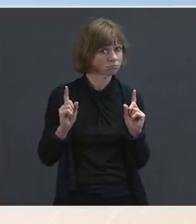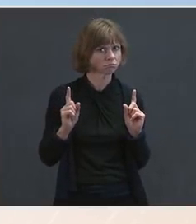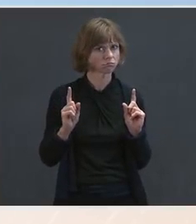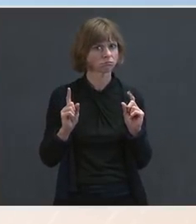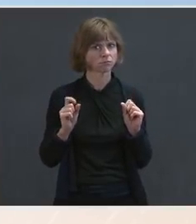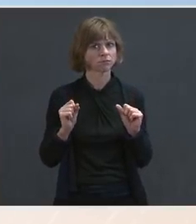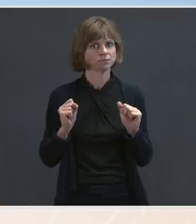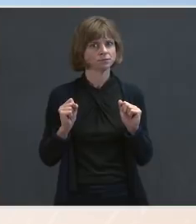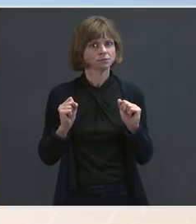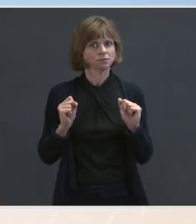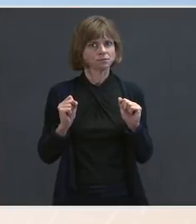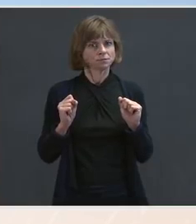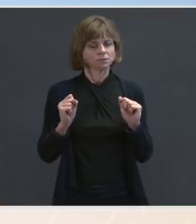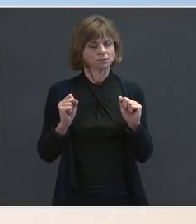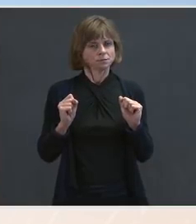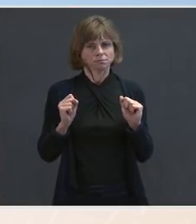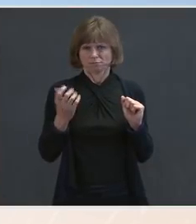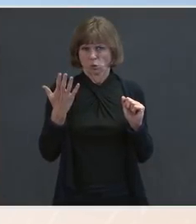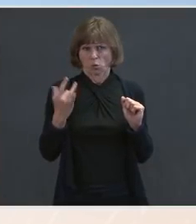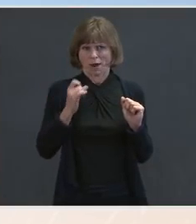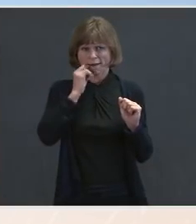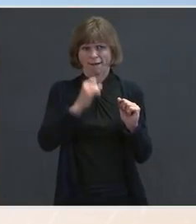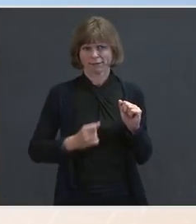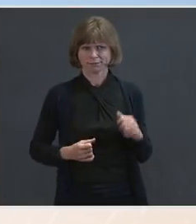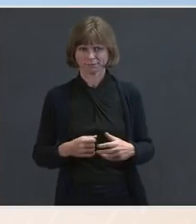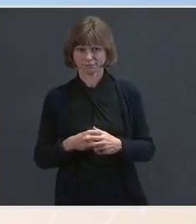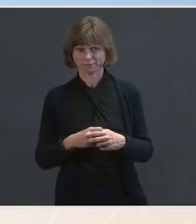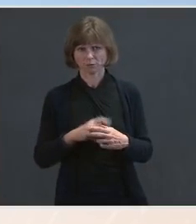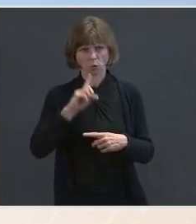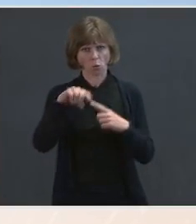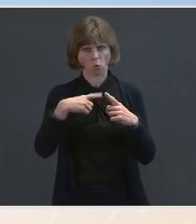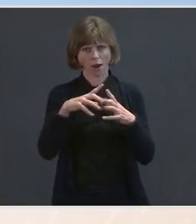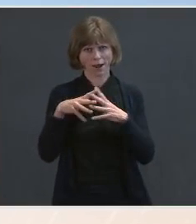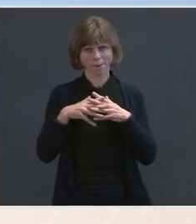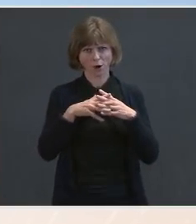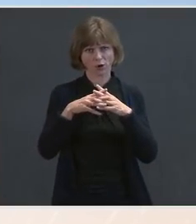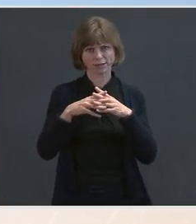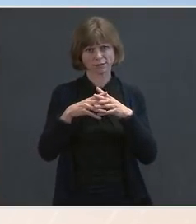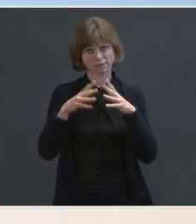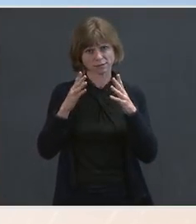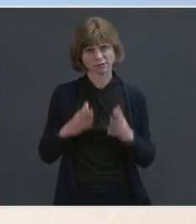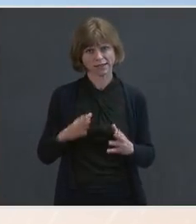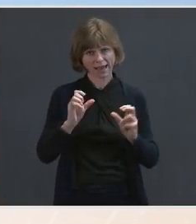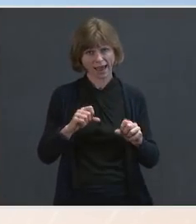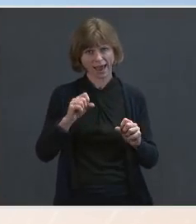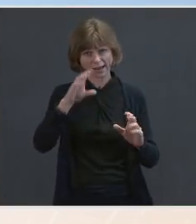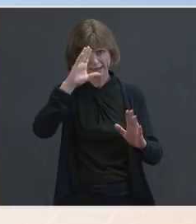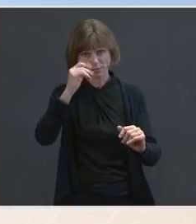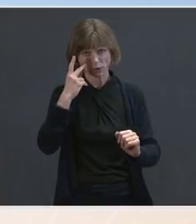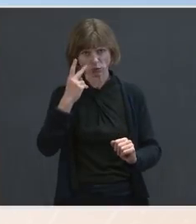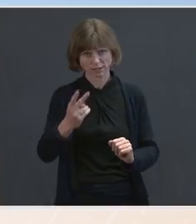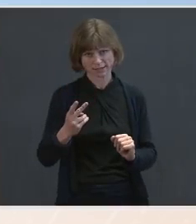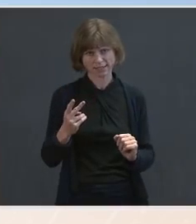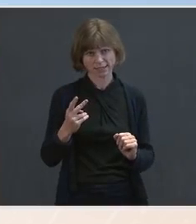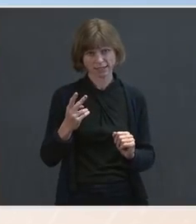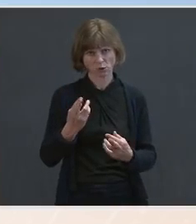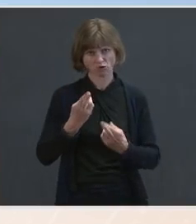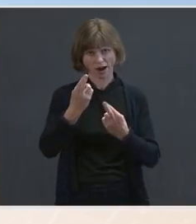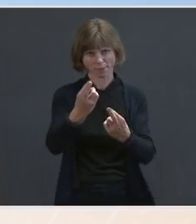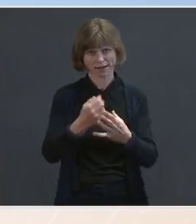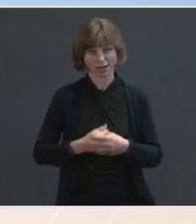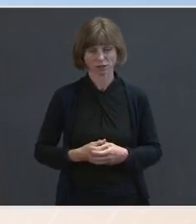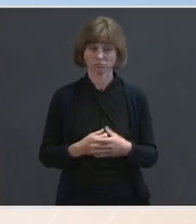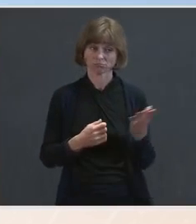any guidance about why not, and when Americans should expect to see recommendations? I would certainly point you